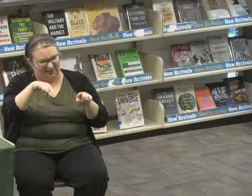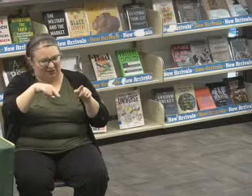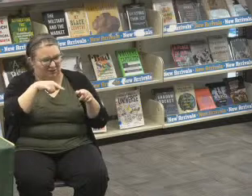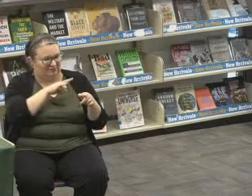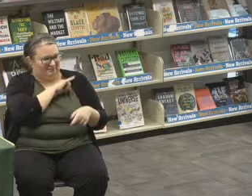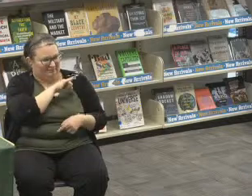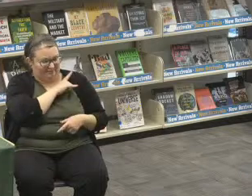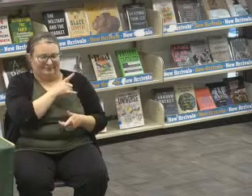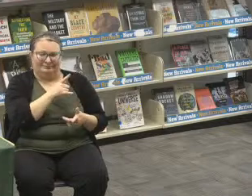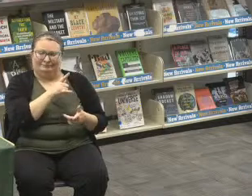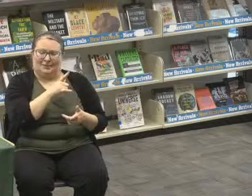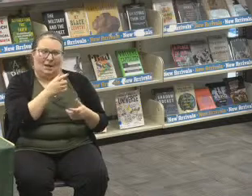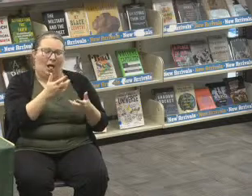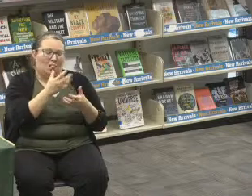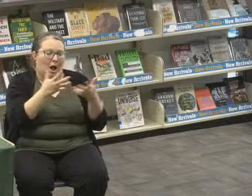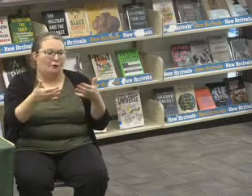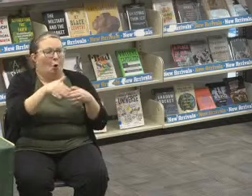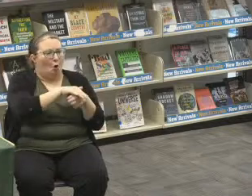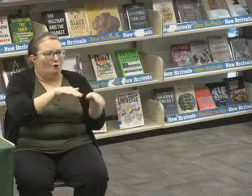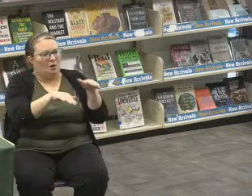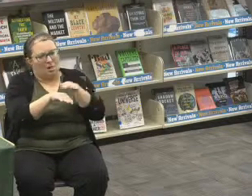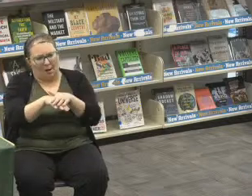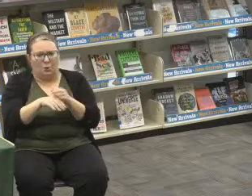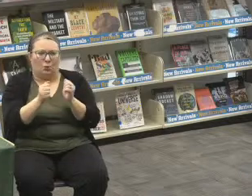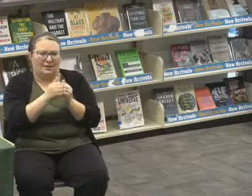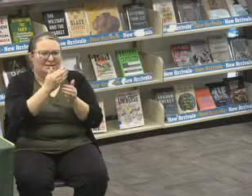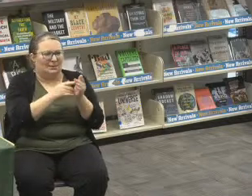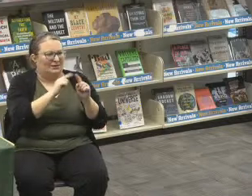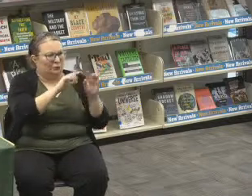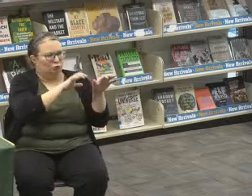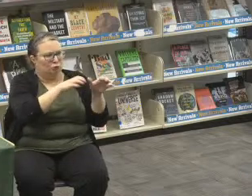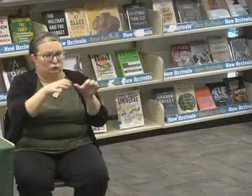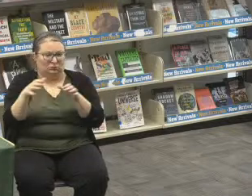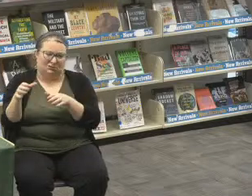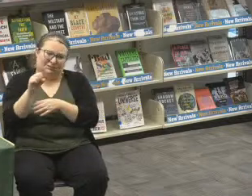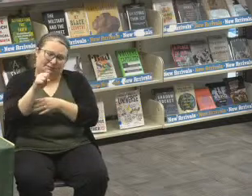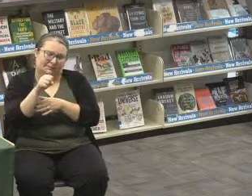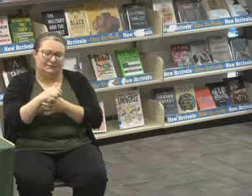P.S. There's a lot of overlap between some of these groups.